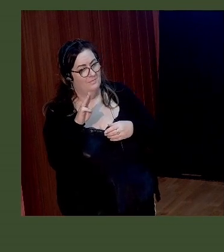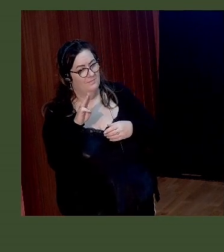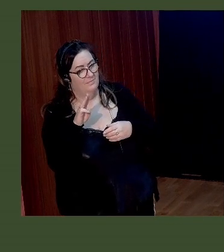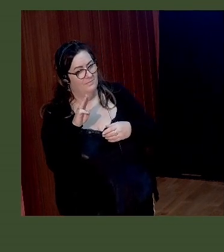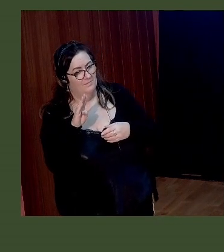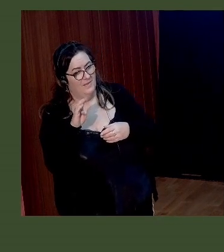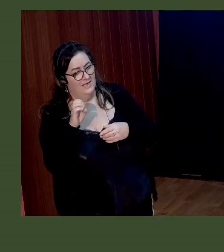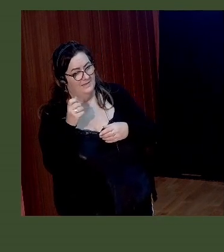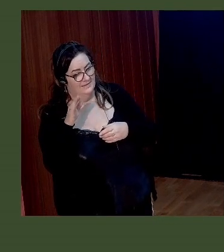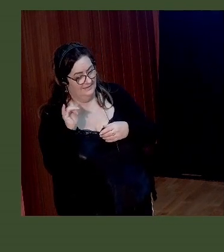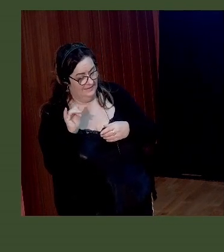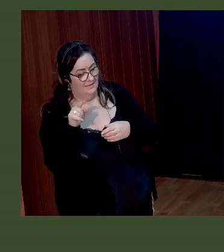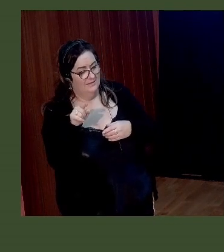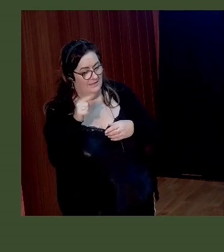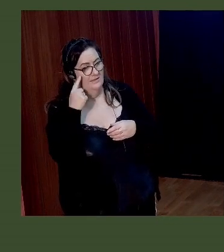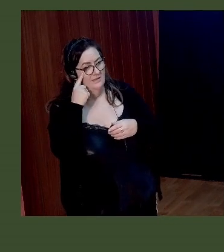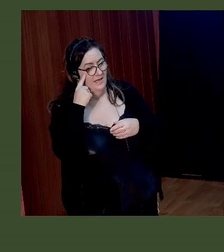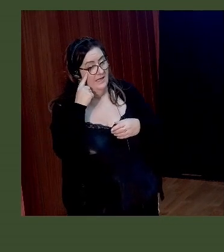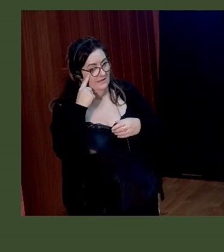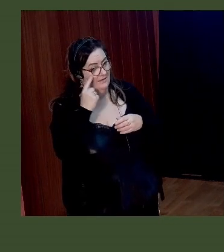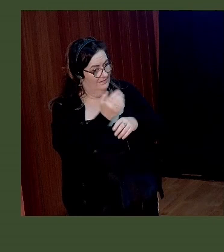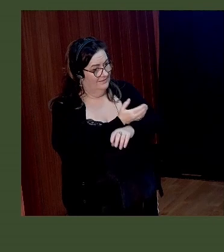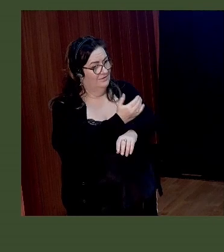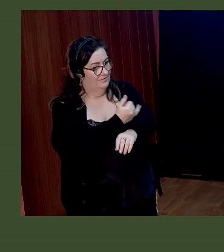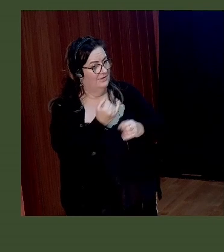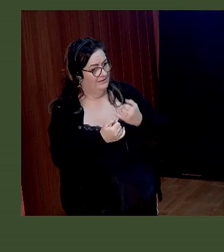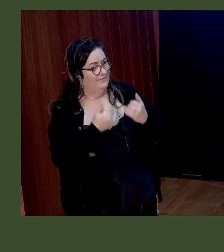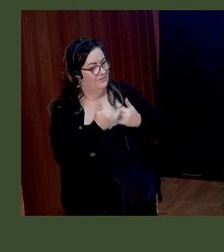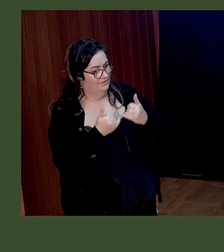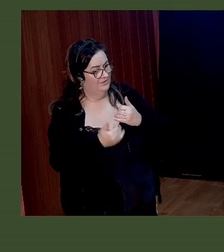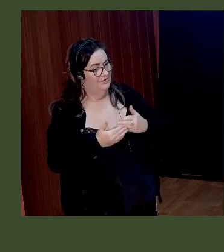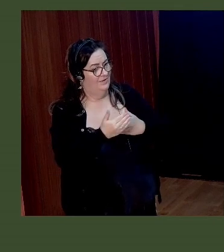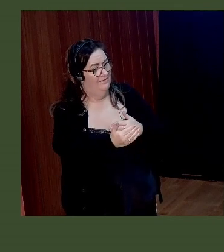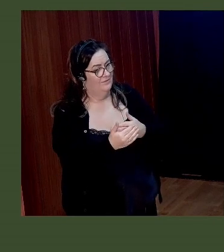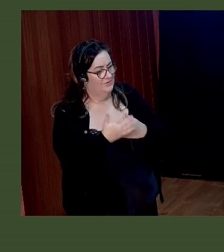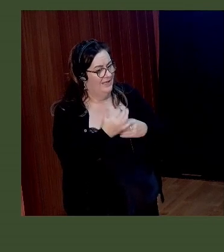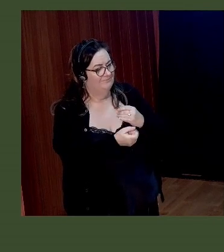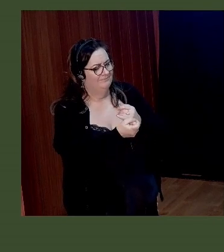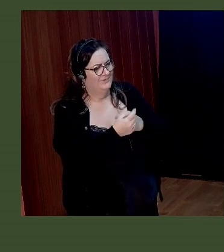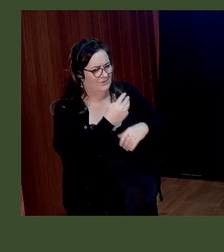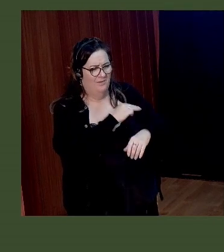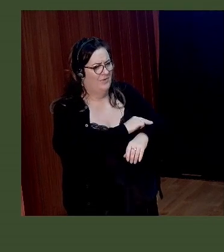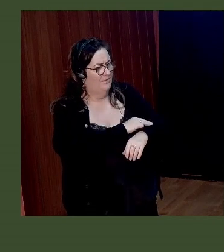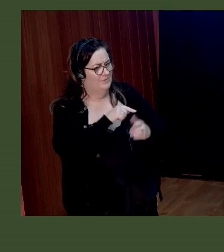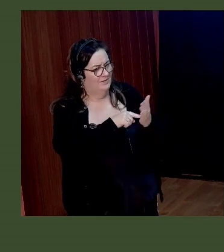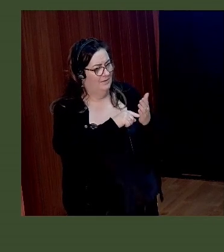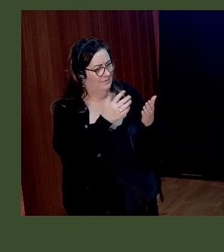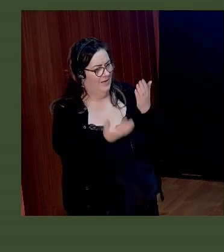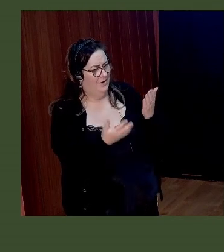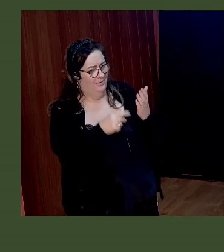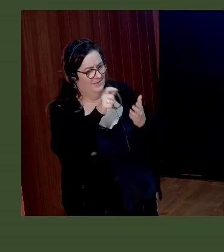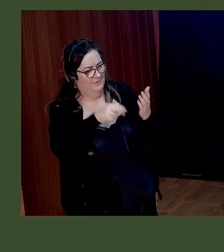and it was continued in use for several years before it was created insurmountable difficulties of